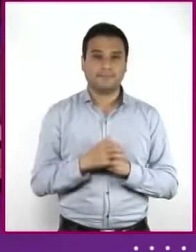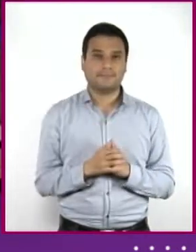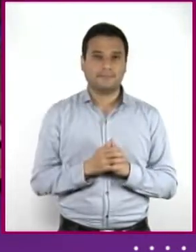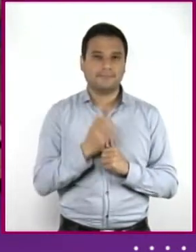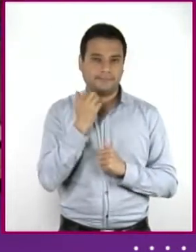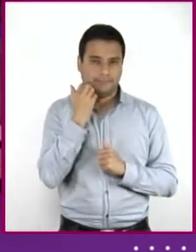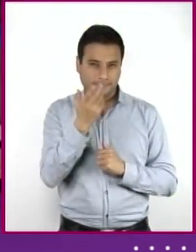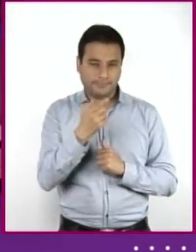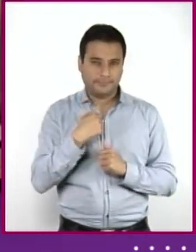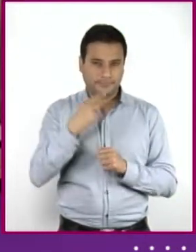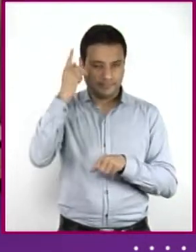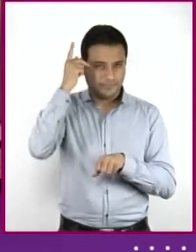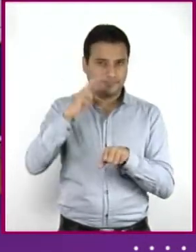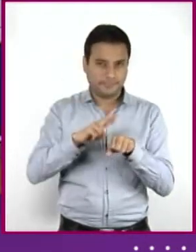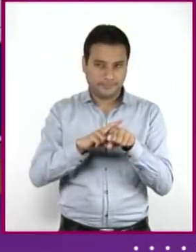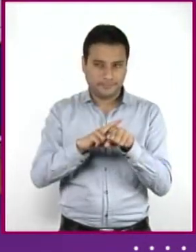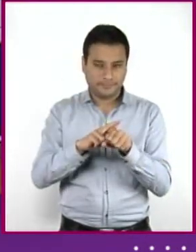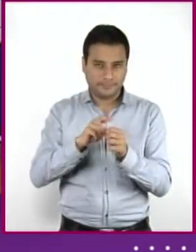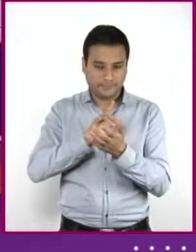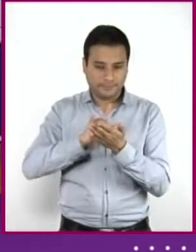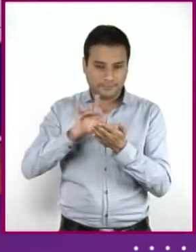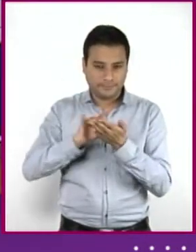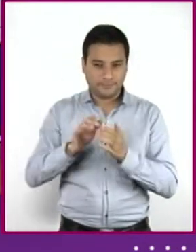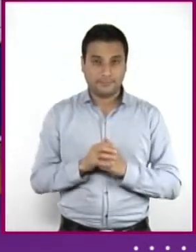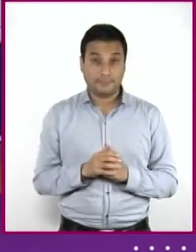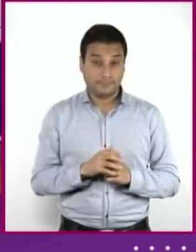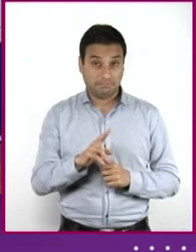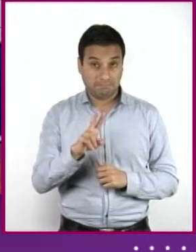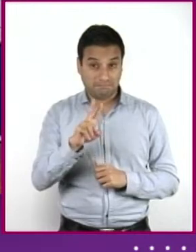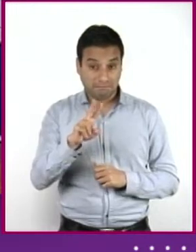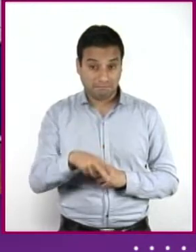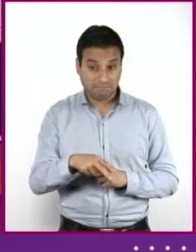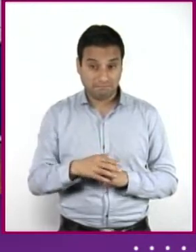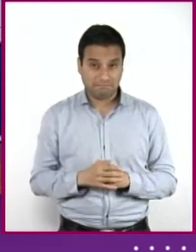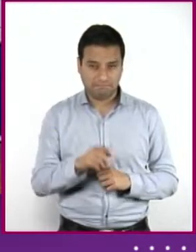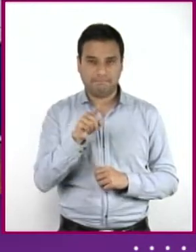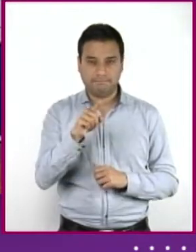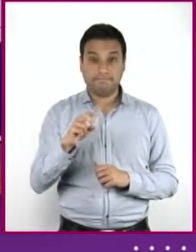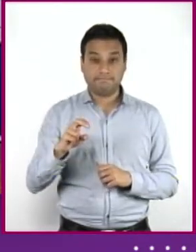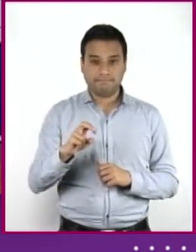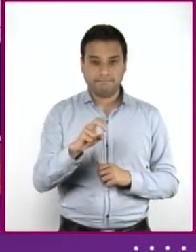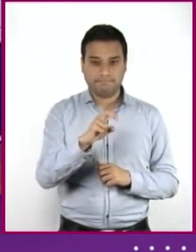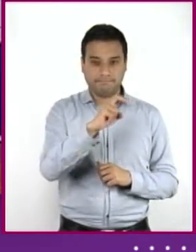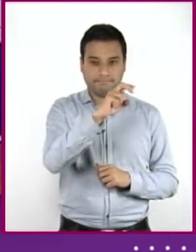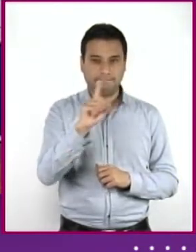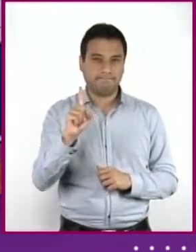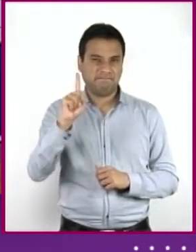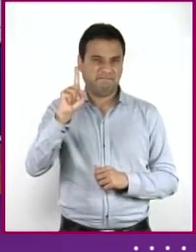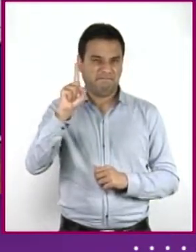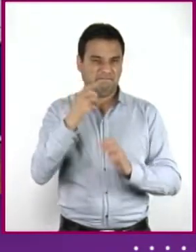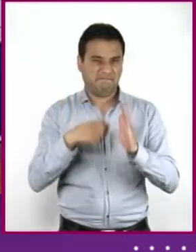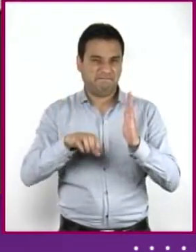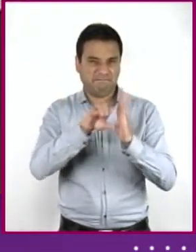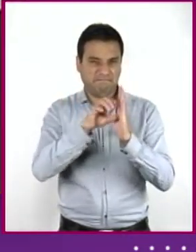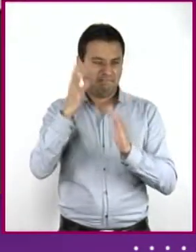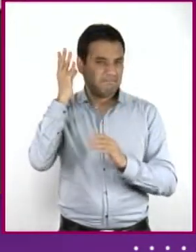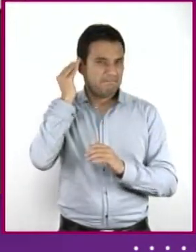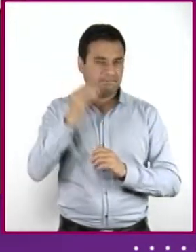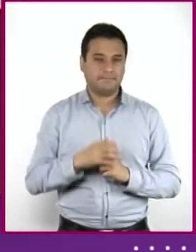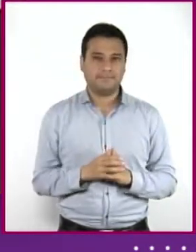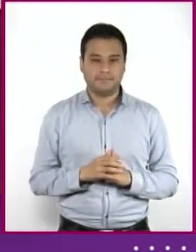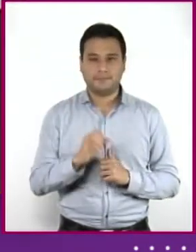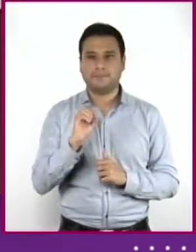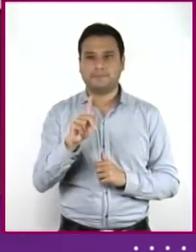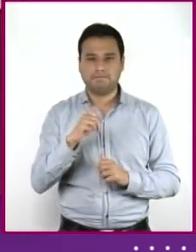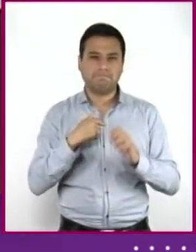an assistant radio producer. Really? You have to go upstairs to the Radio Rebelde studio. I am